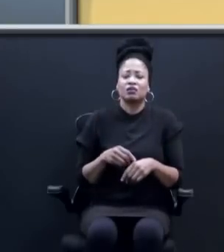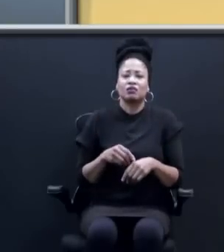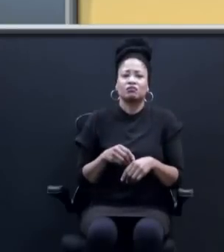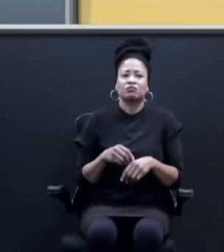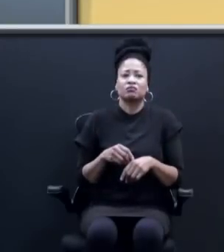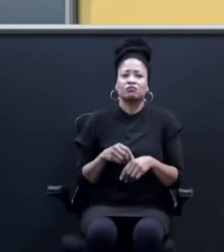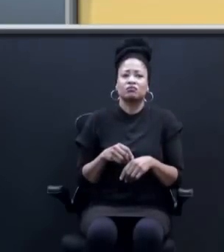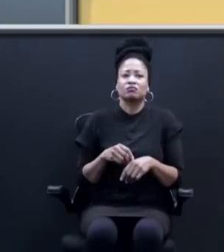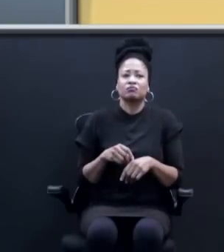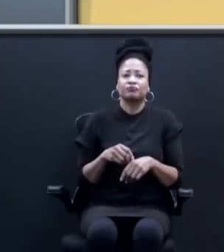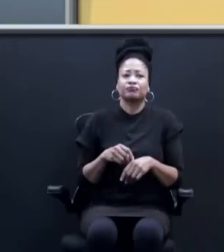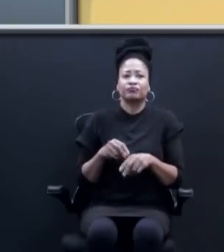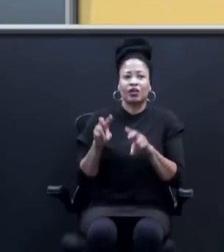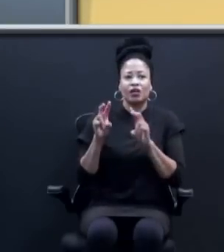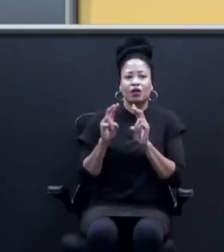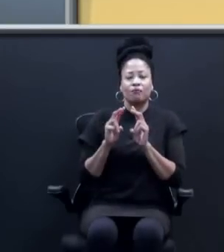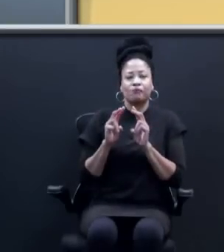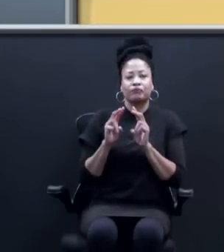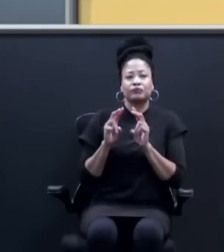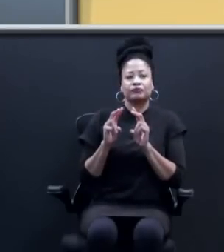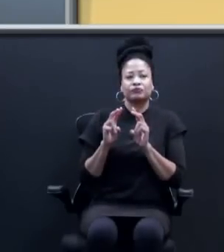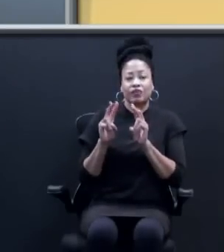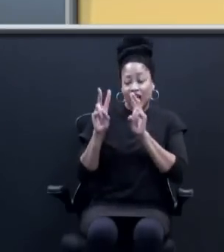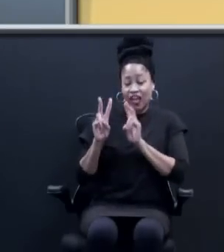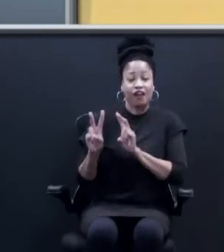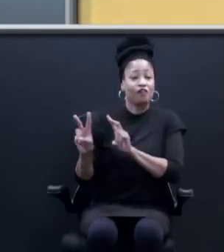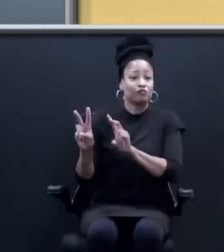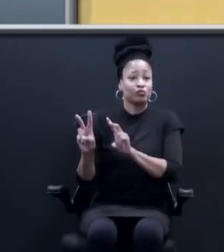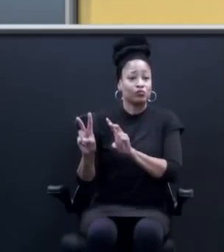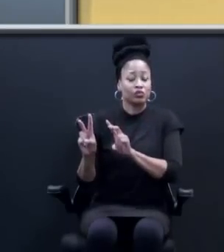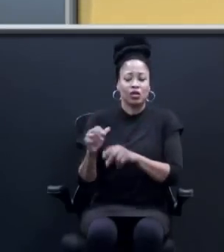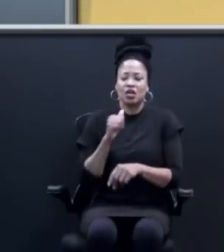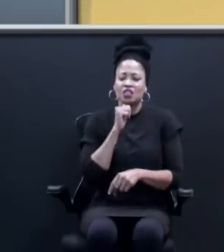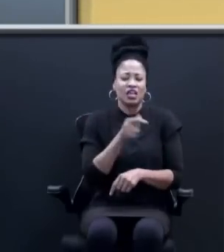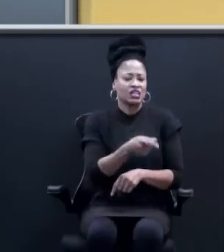down there. That's just her body. If she was